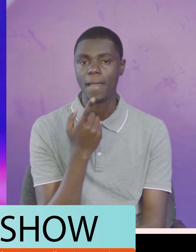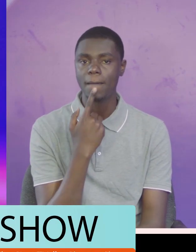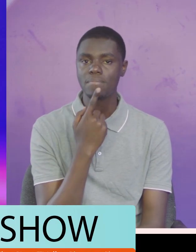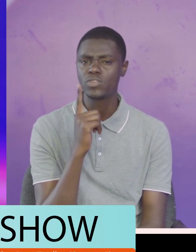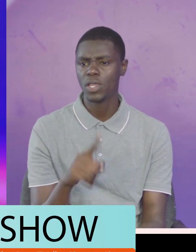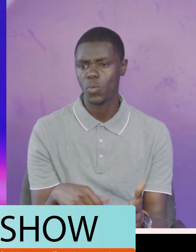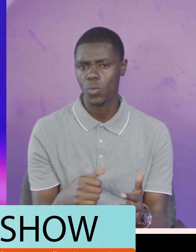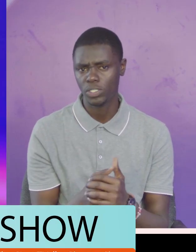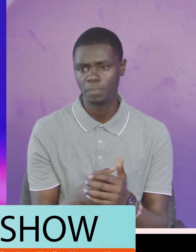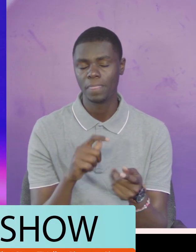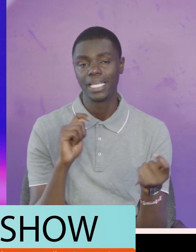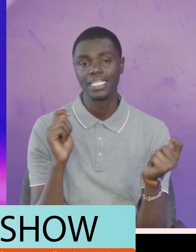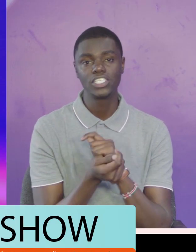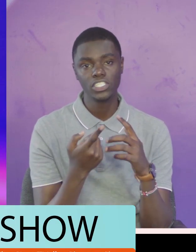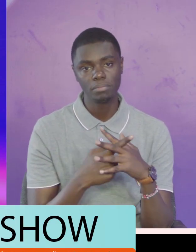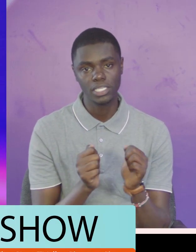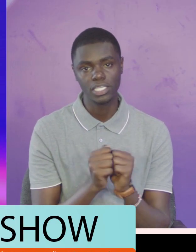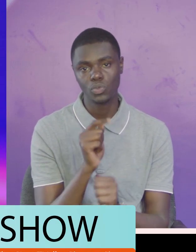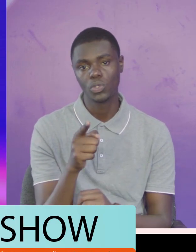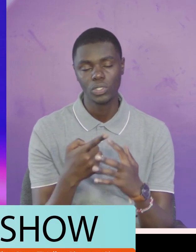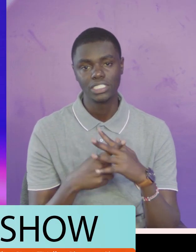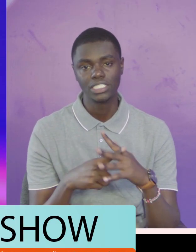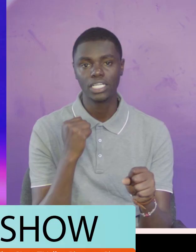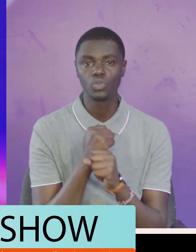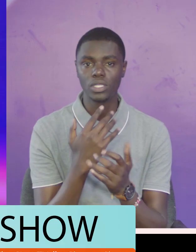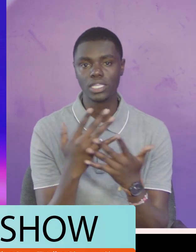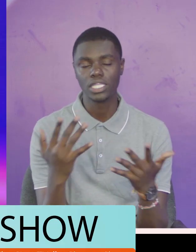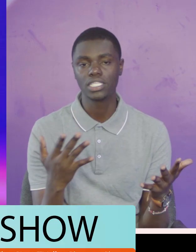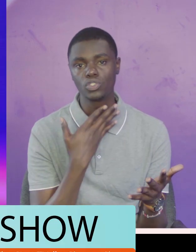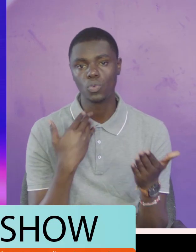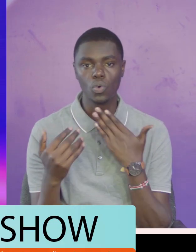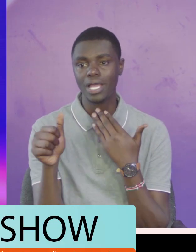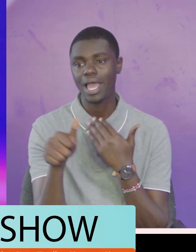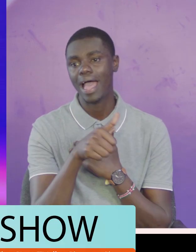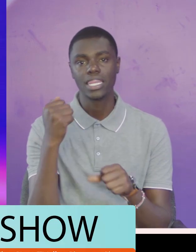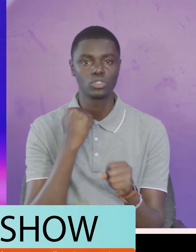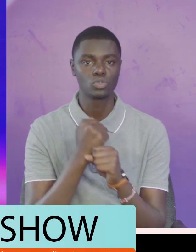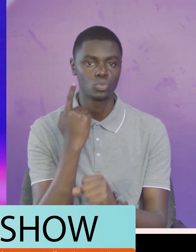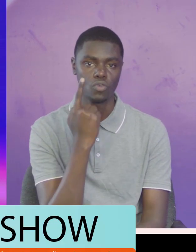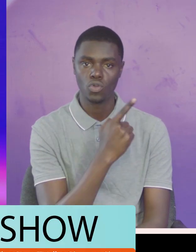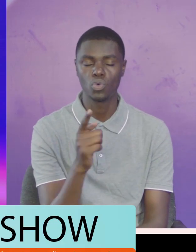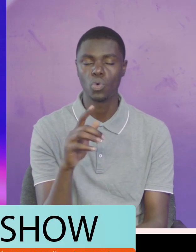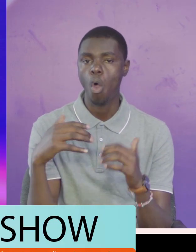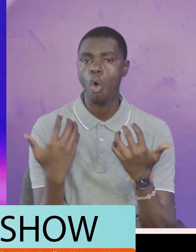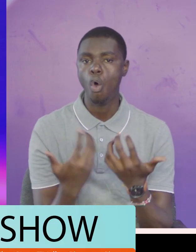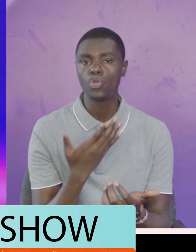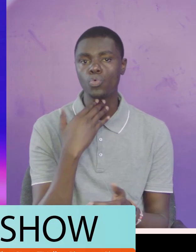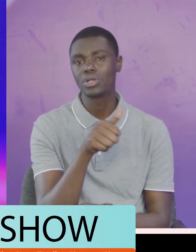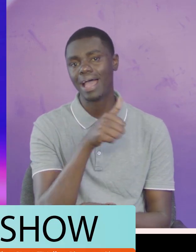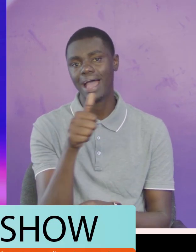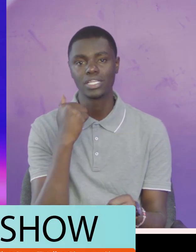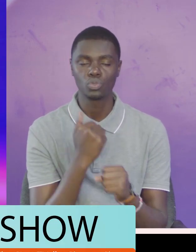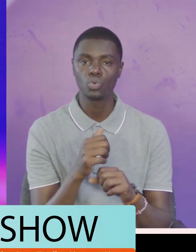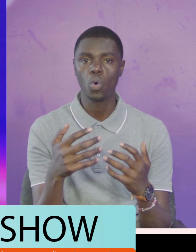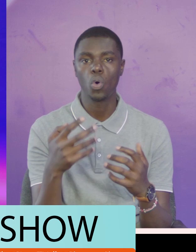say change begins with you. Start doing the things that you would want others to do for you, or you would want others